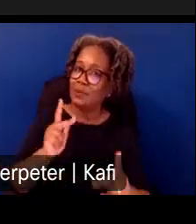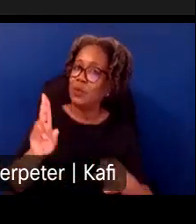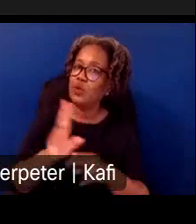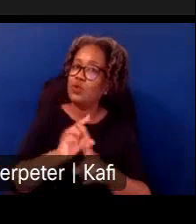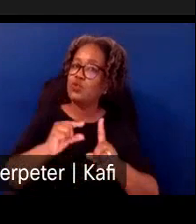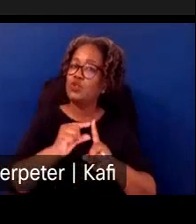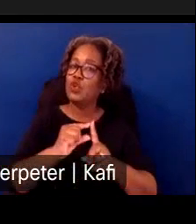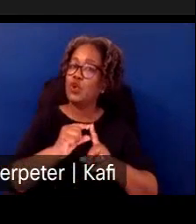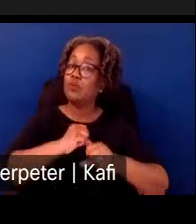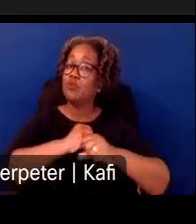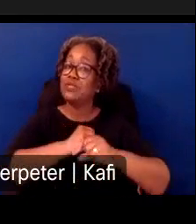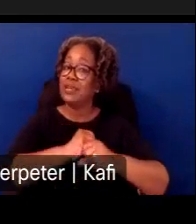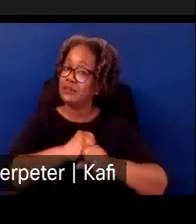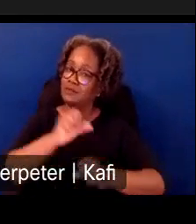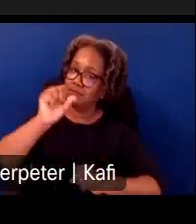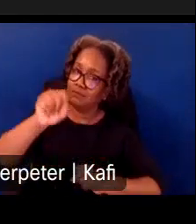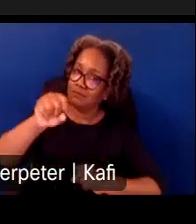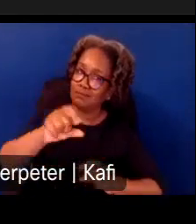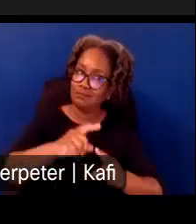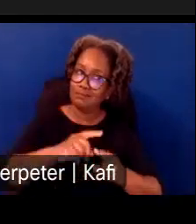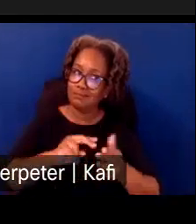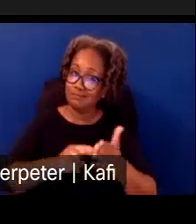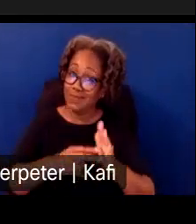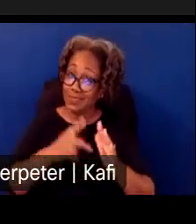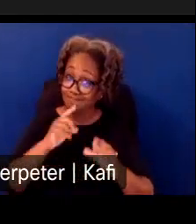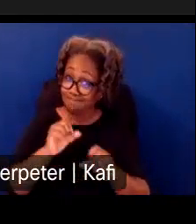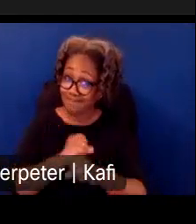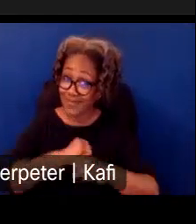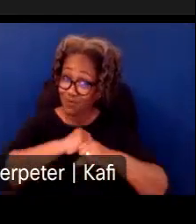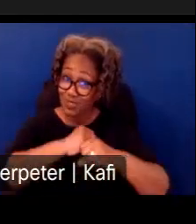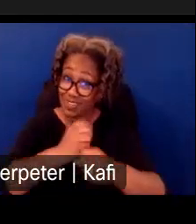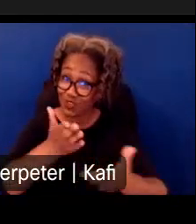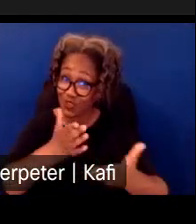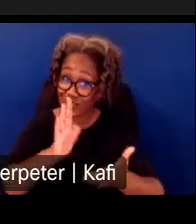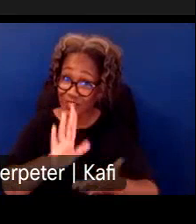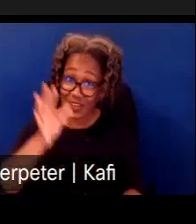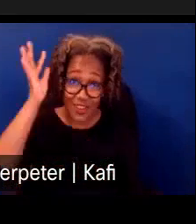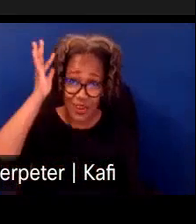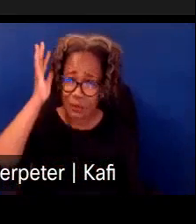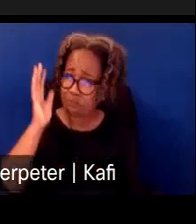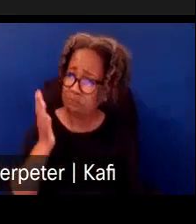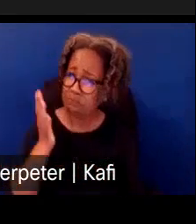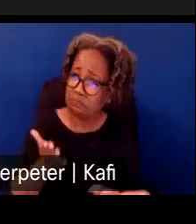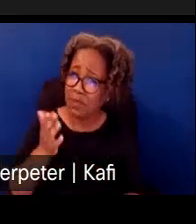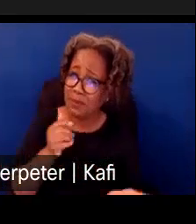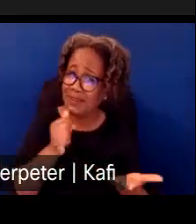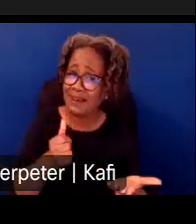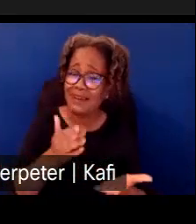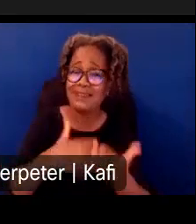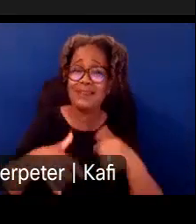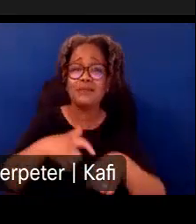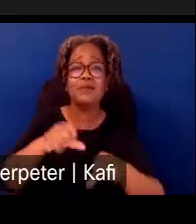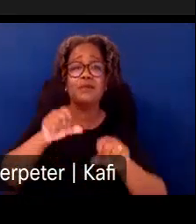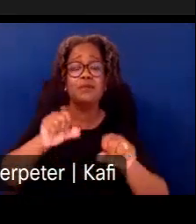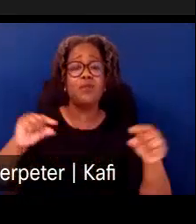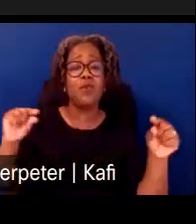really doing a protective service. They could be doing a harmful service and calling it